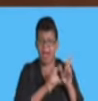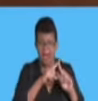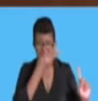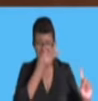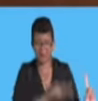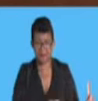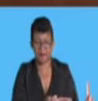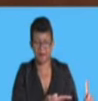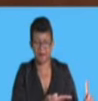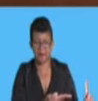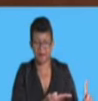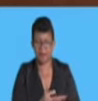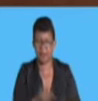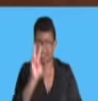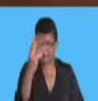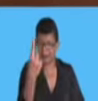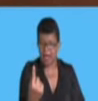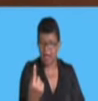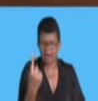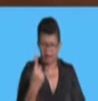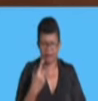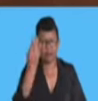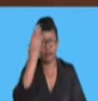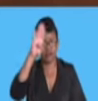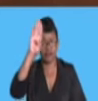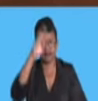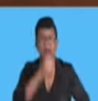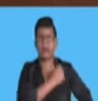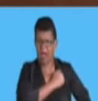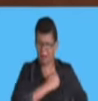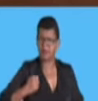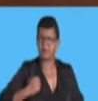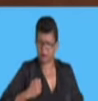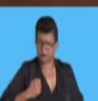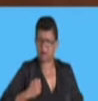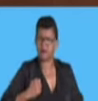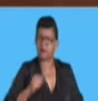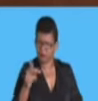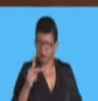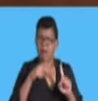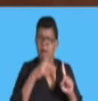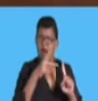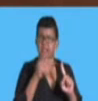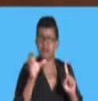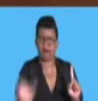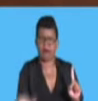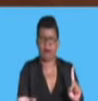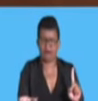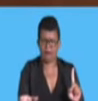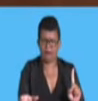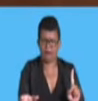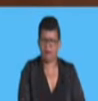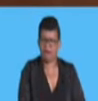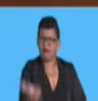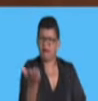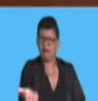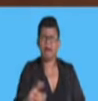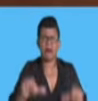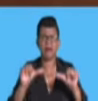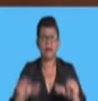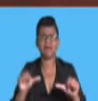very distinguished chief, soldier, and statesman. His Excellency General Konrote did not want to cover